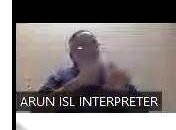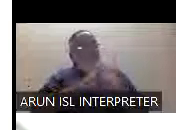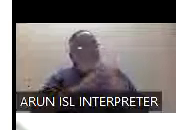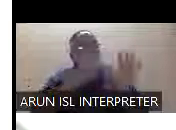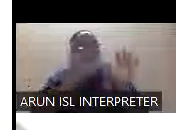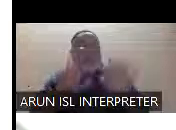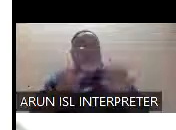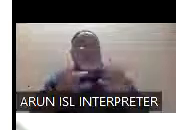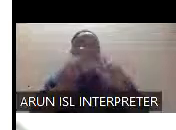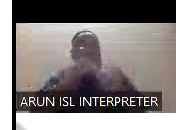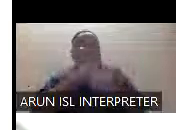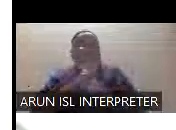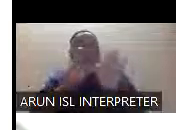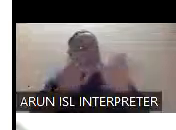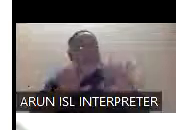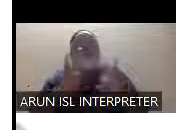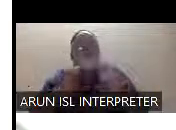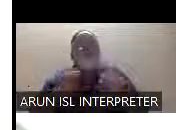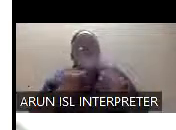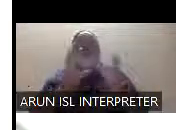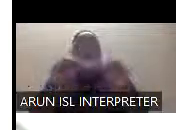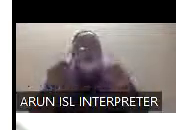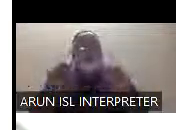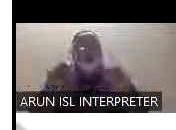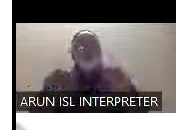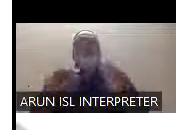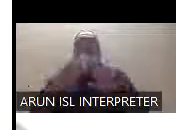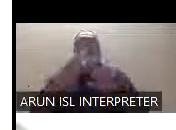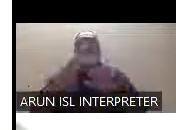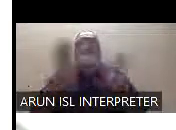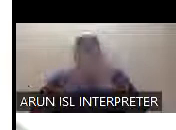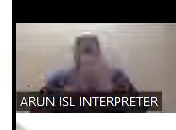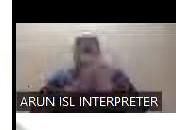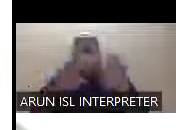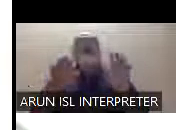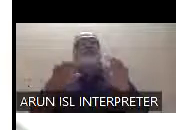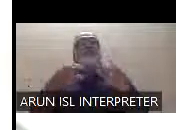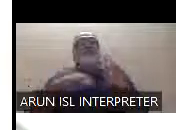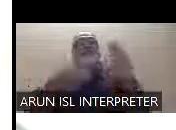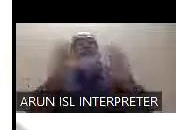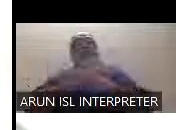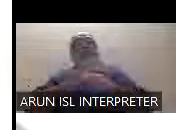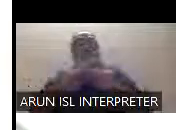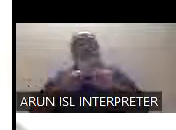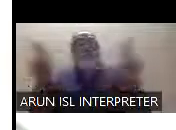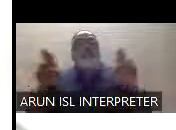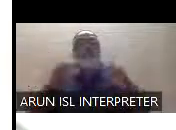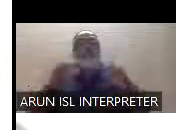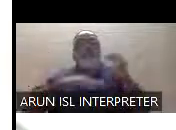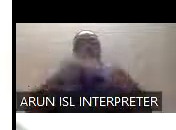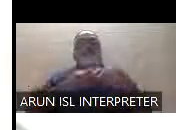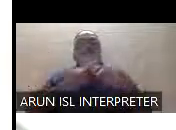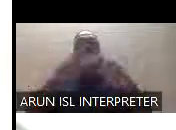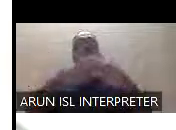with the guidelines. And it also says for all buildings which has been in existence prior to the act coming